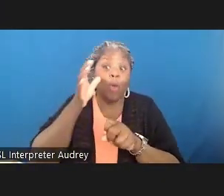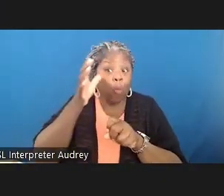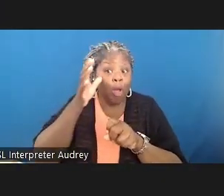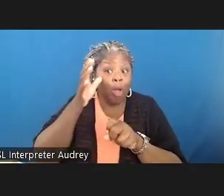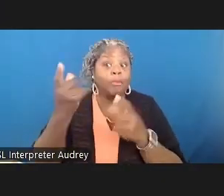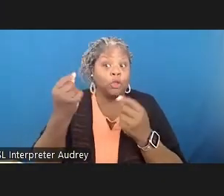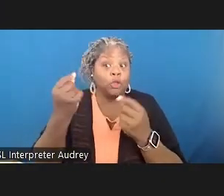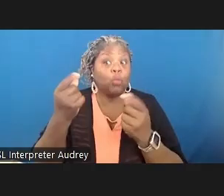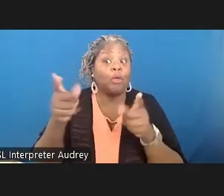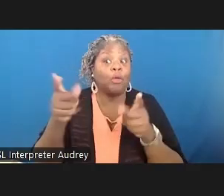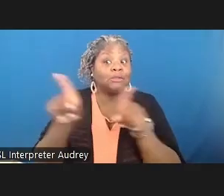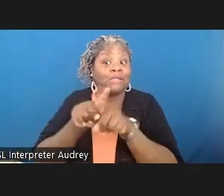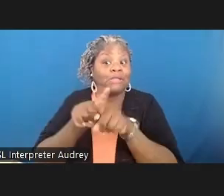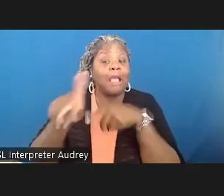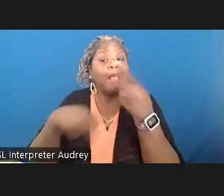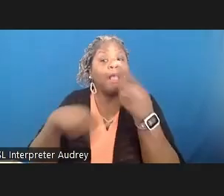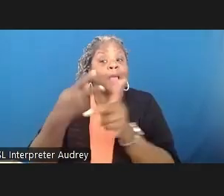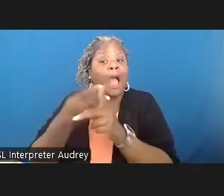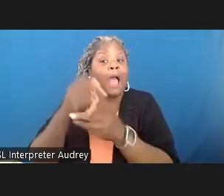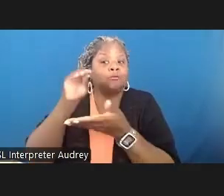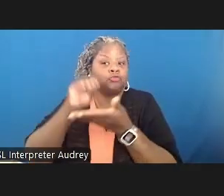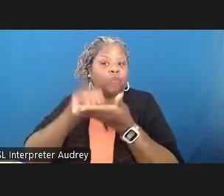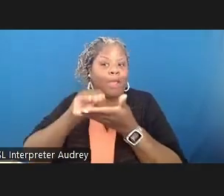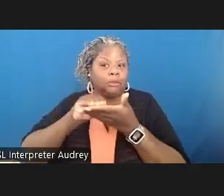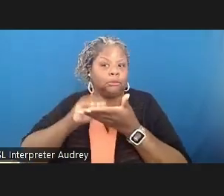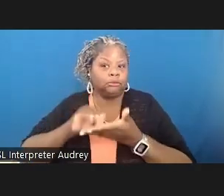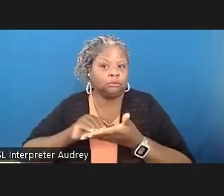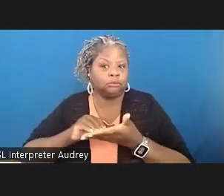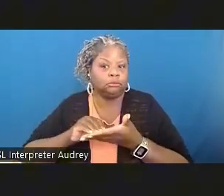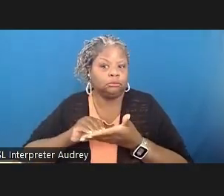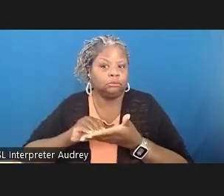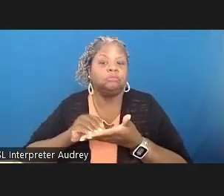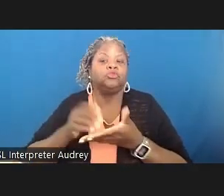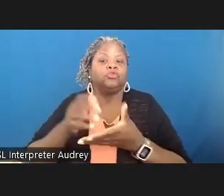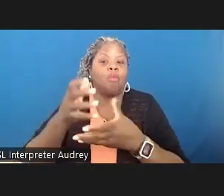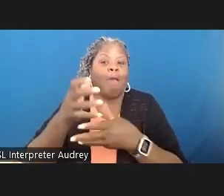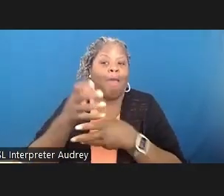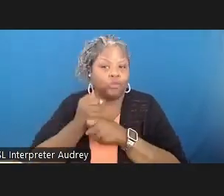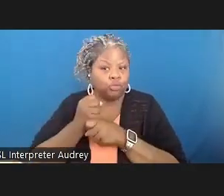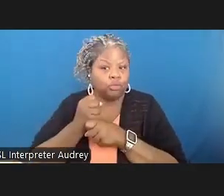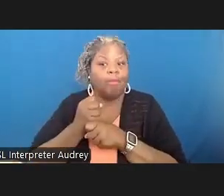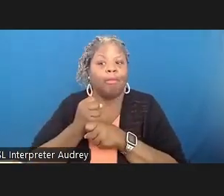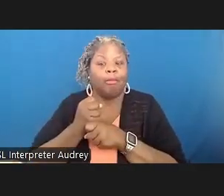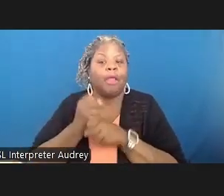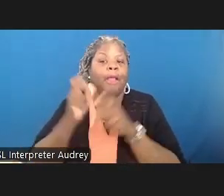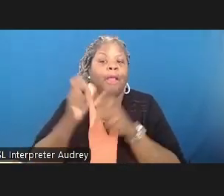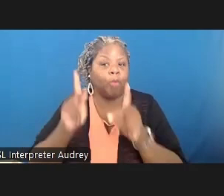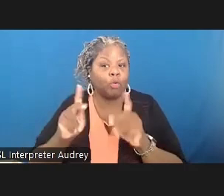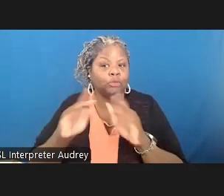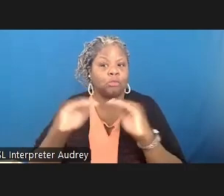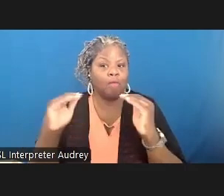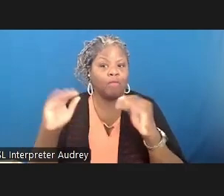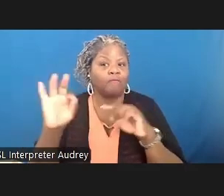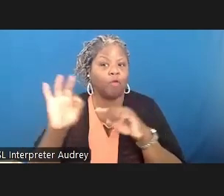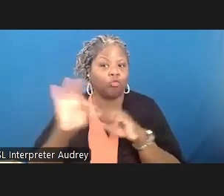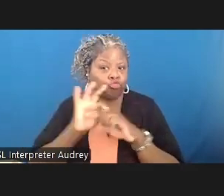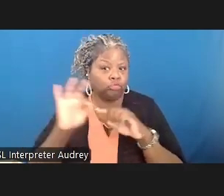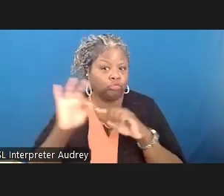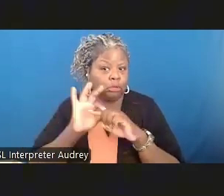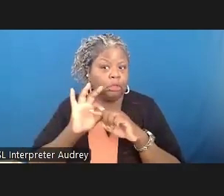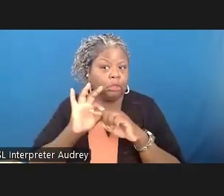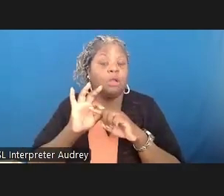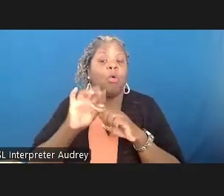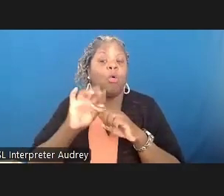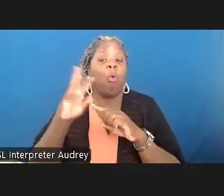of tracking that's similar to it to be able to ascertain a person's level of functioning at